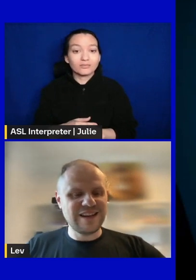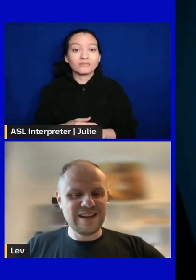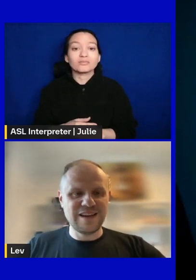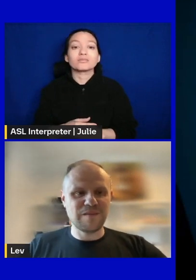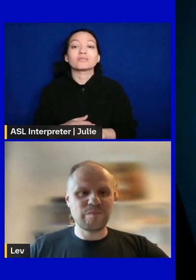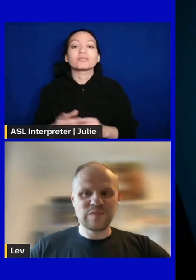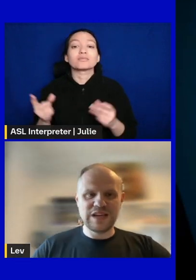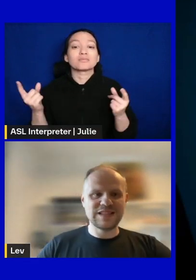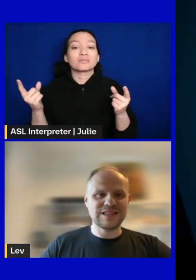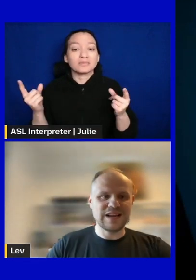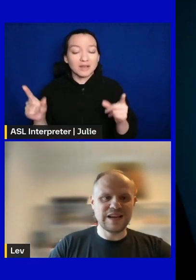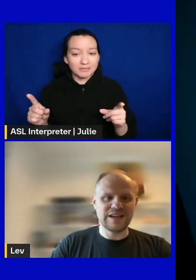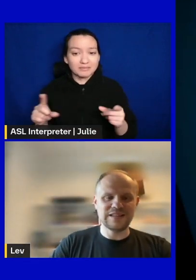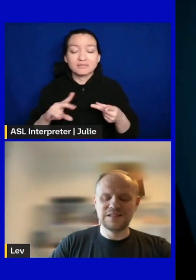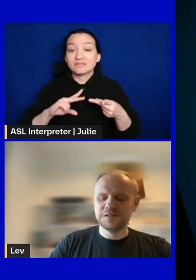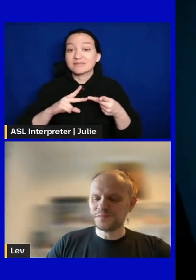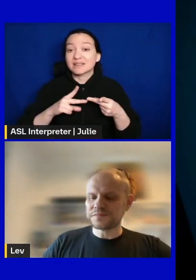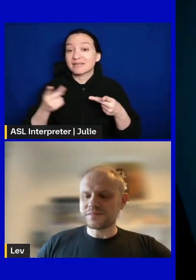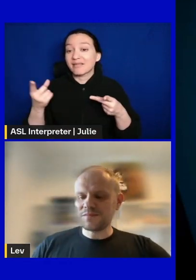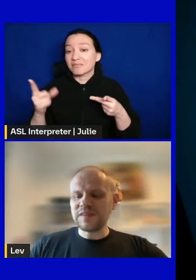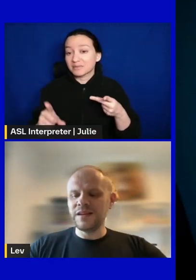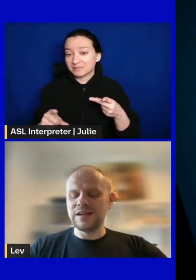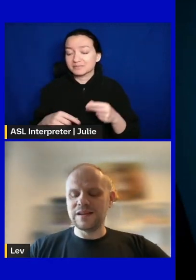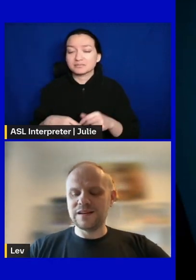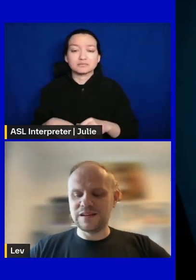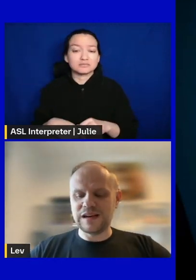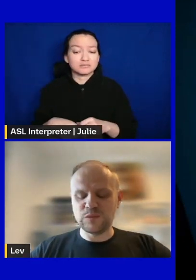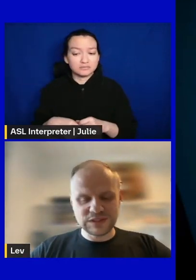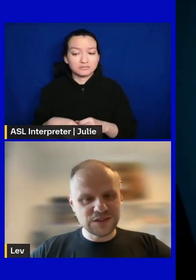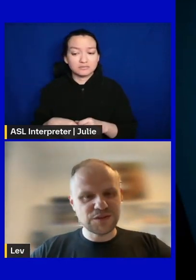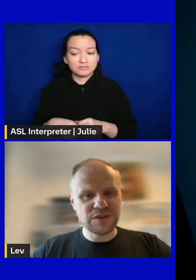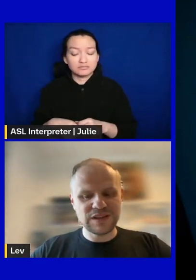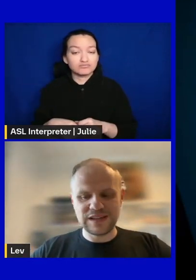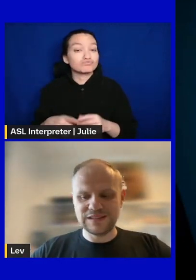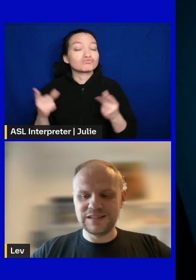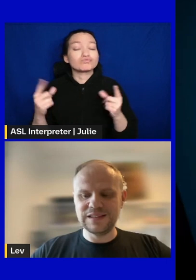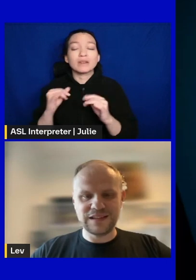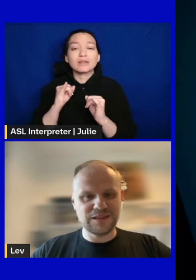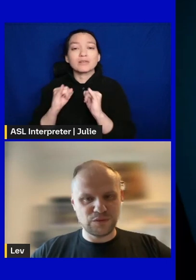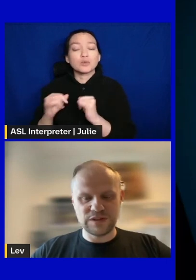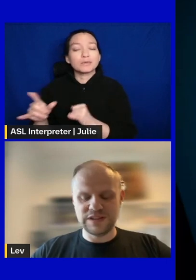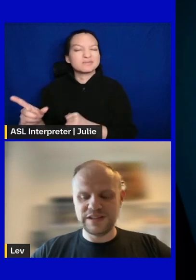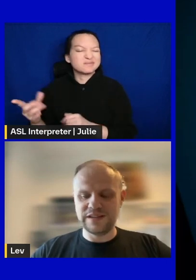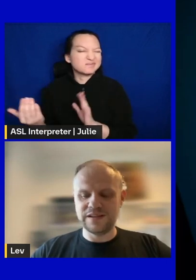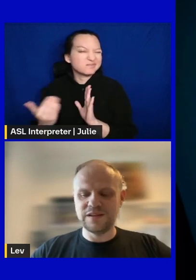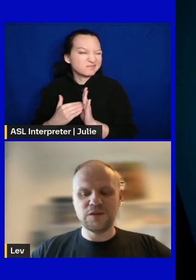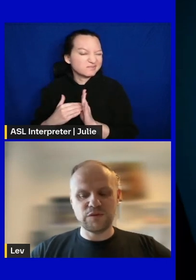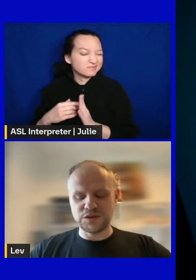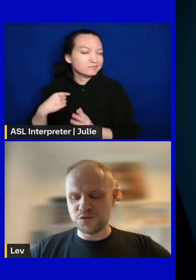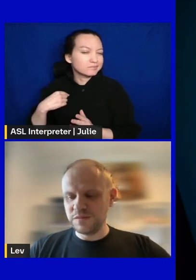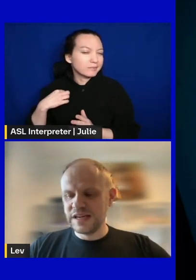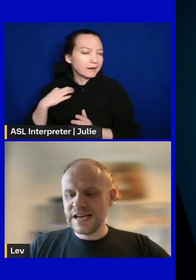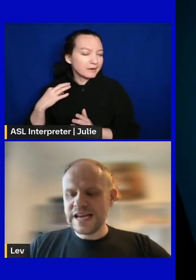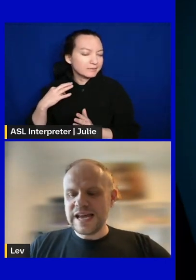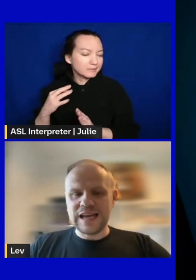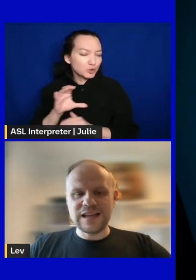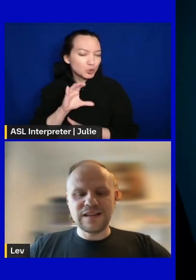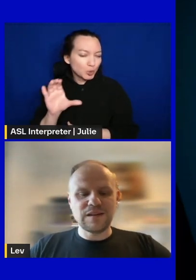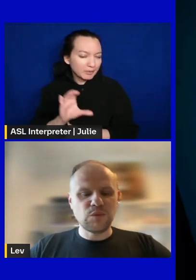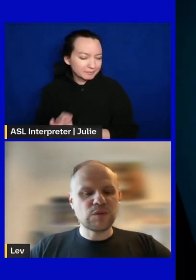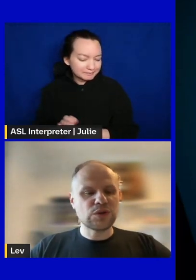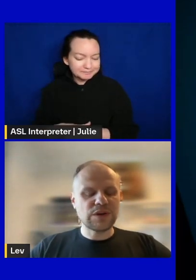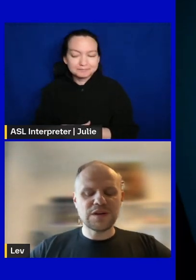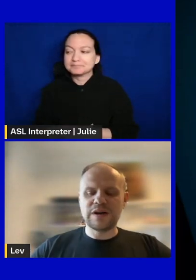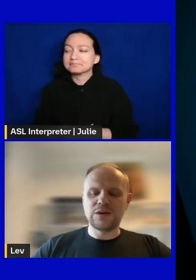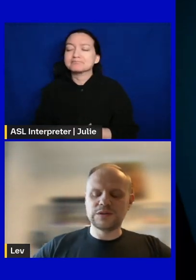second case that I had, I was interviewing a candidate, again over Zoom,